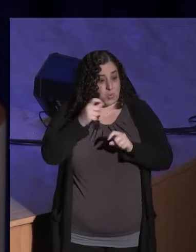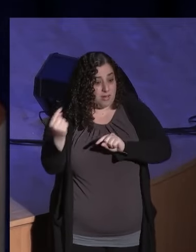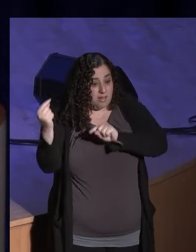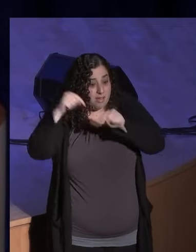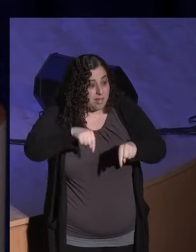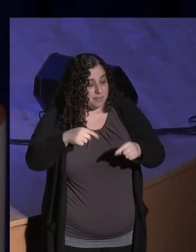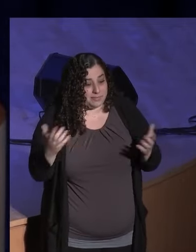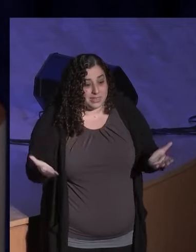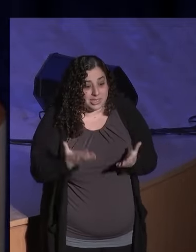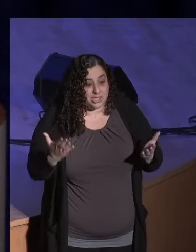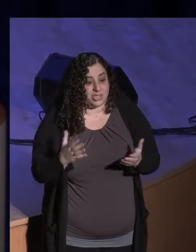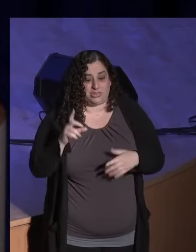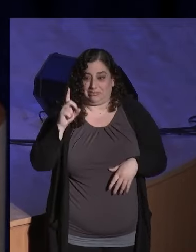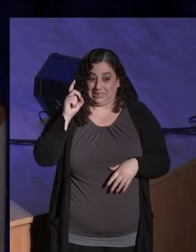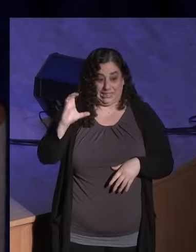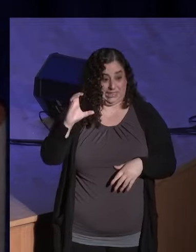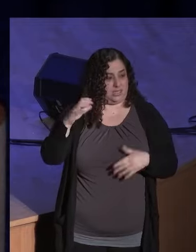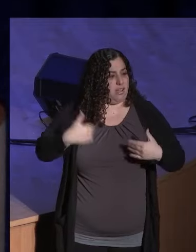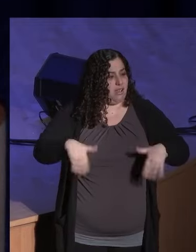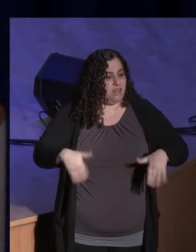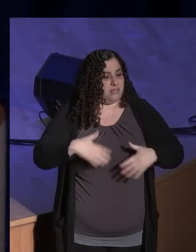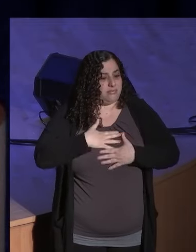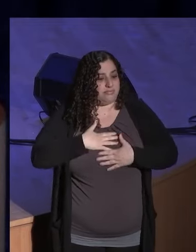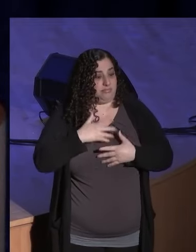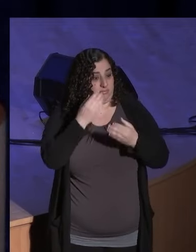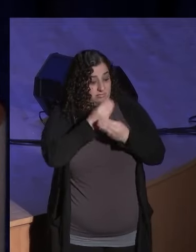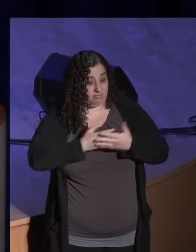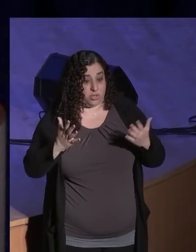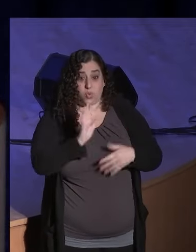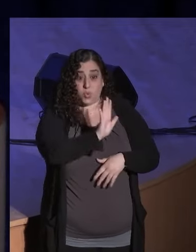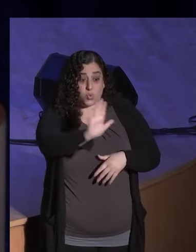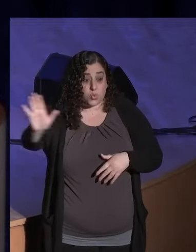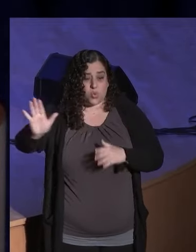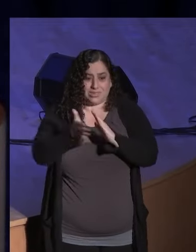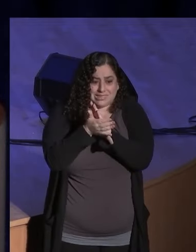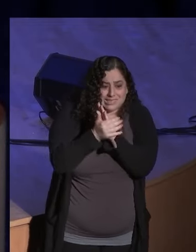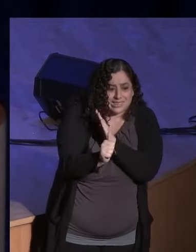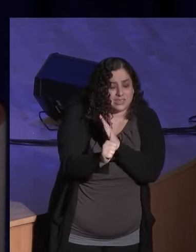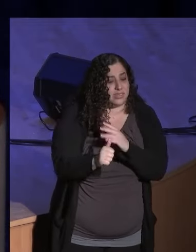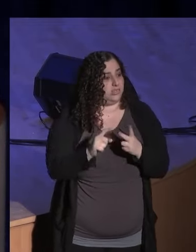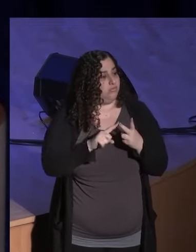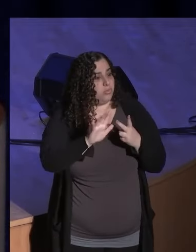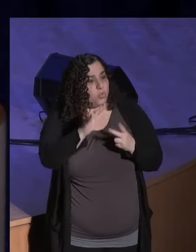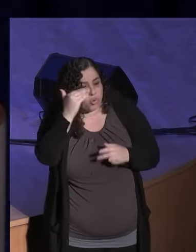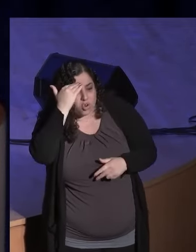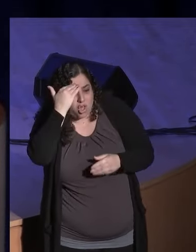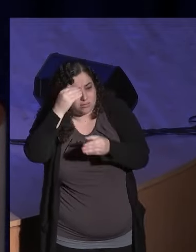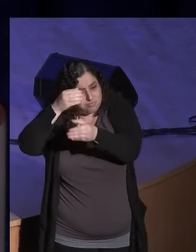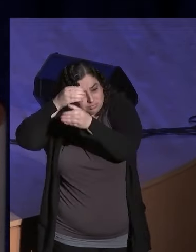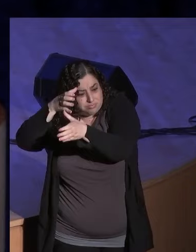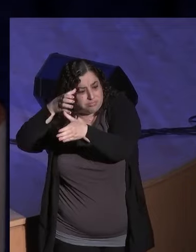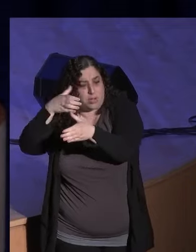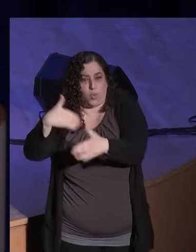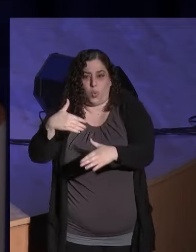your expertise, your talents, your creativity, your knowledge with all of us this next 6 days. We certainly